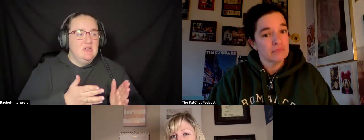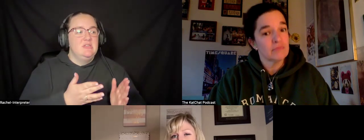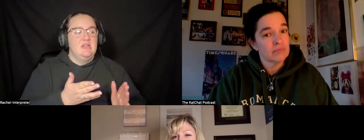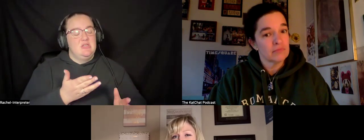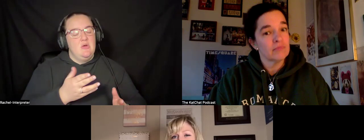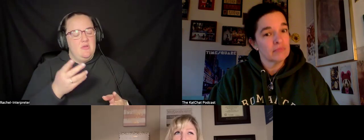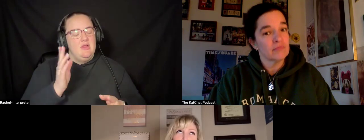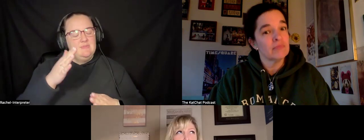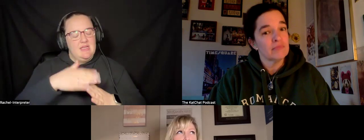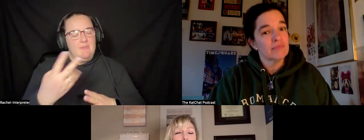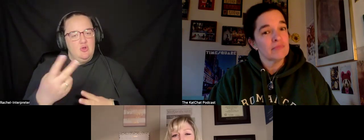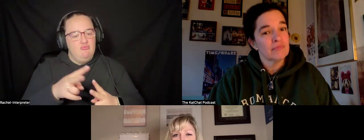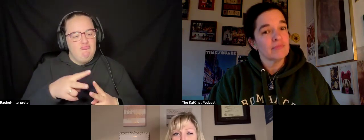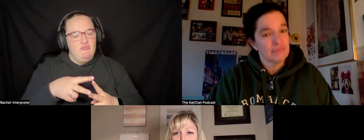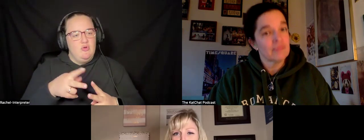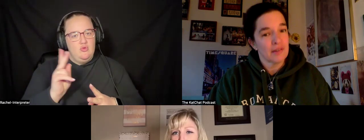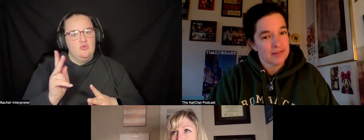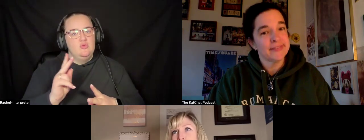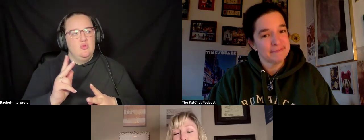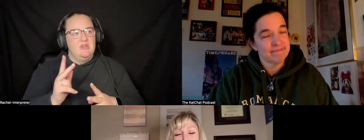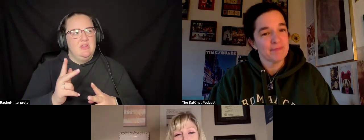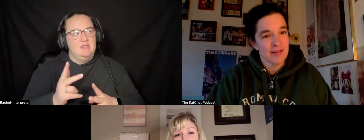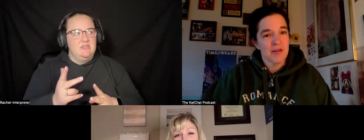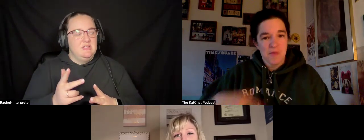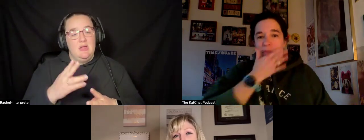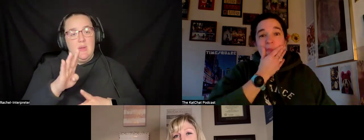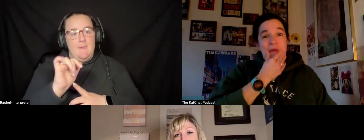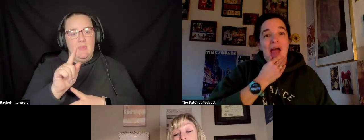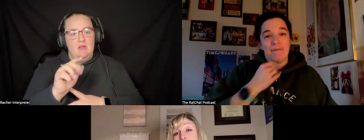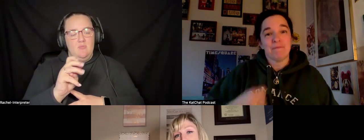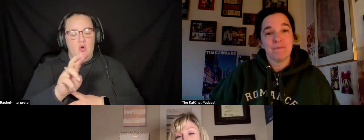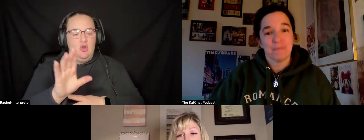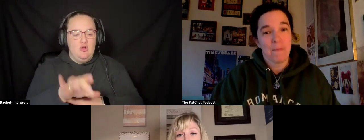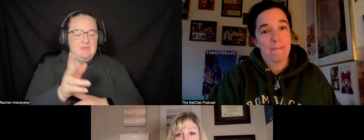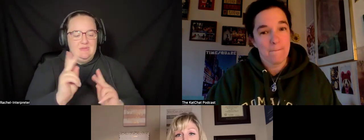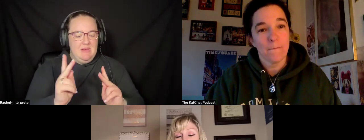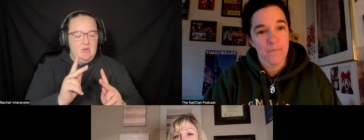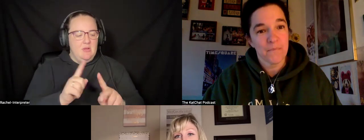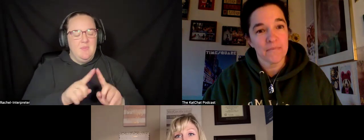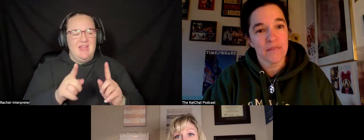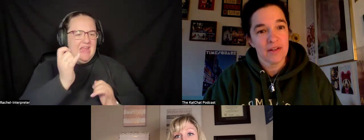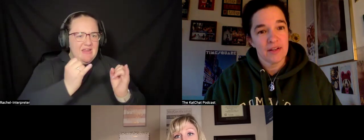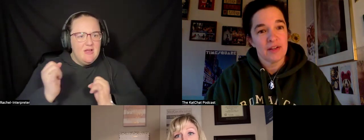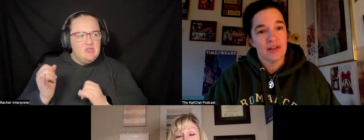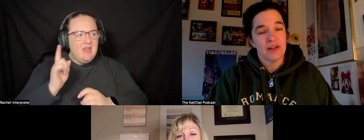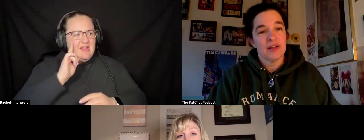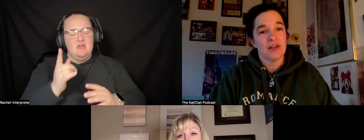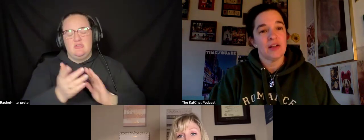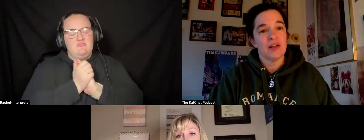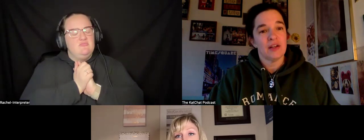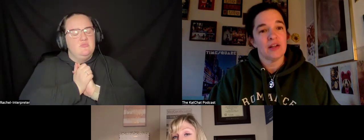top two right now. They just happen to be the Biltmore Christmas people, but just Yeah, individually, I just think they're two of the most talented,